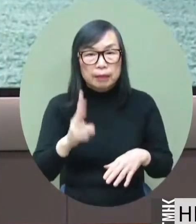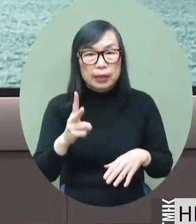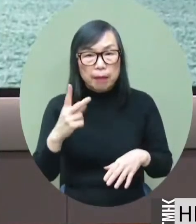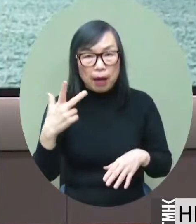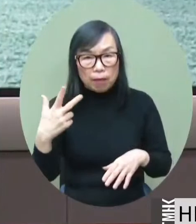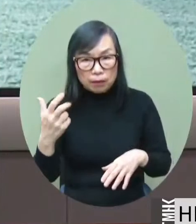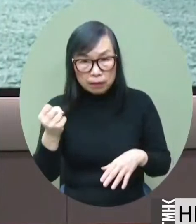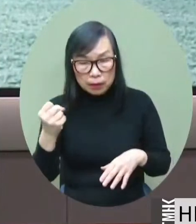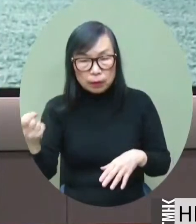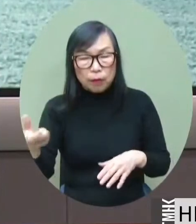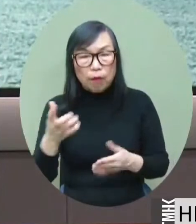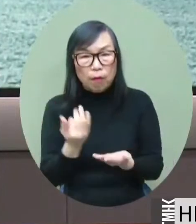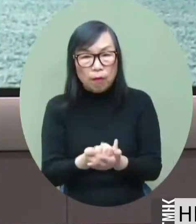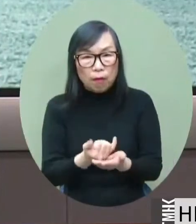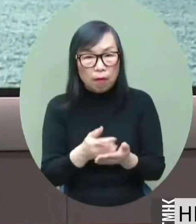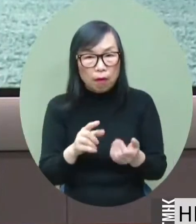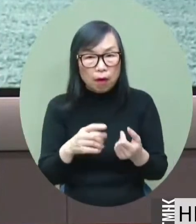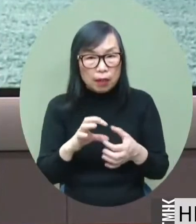remaining